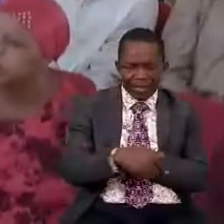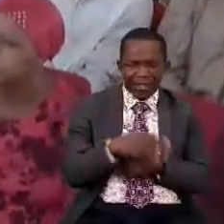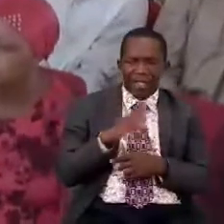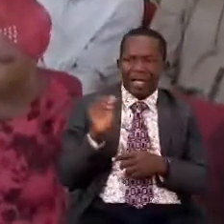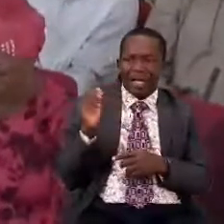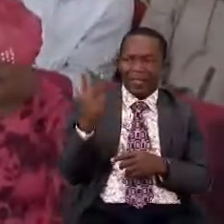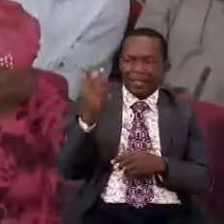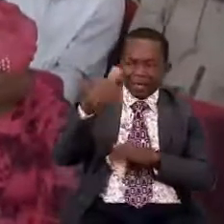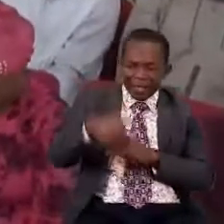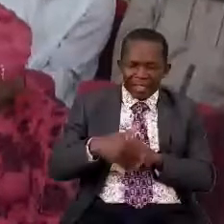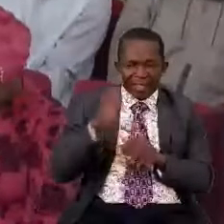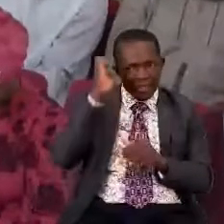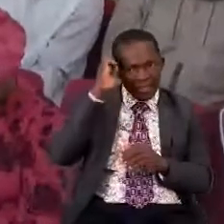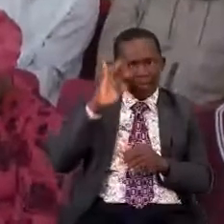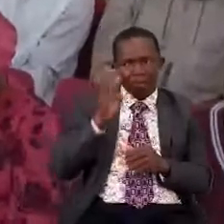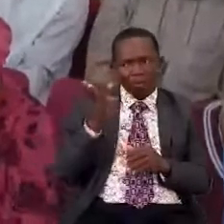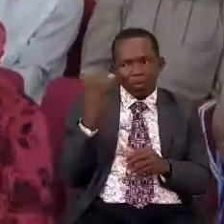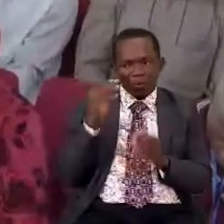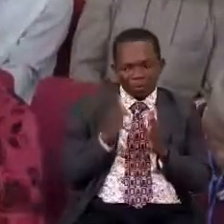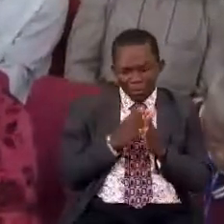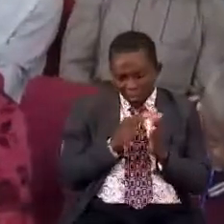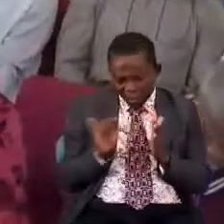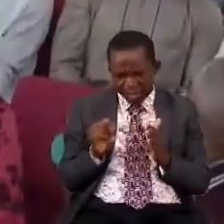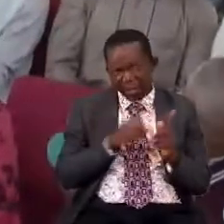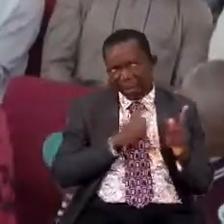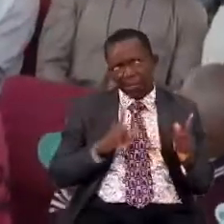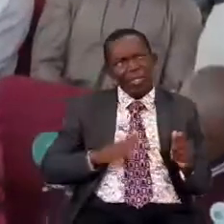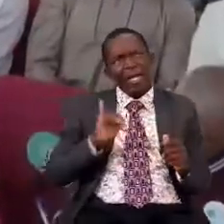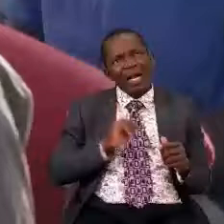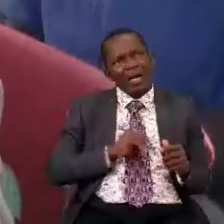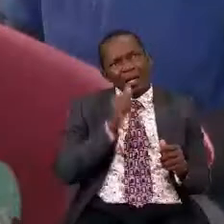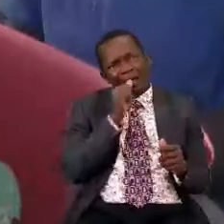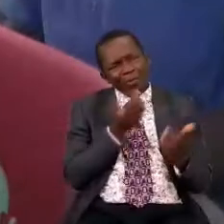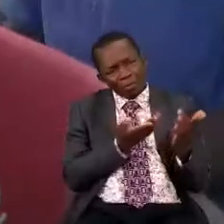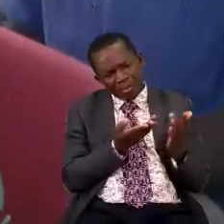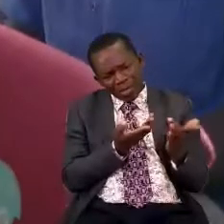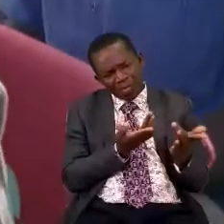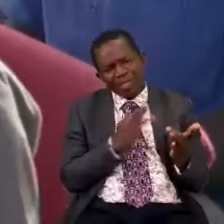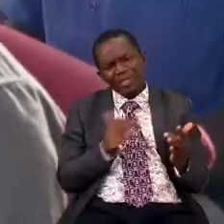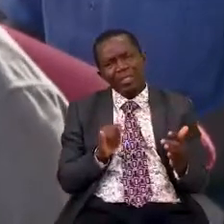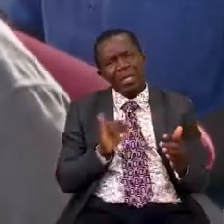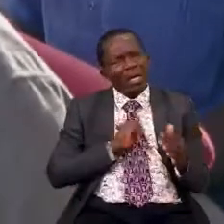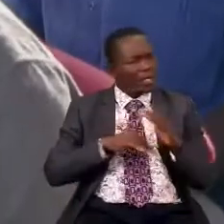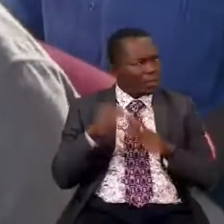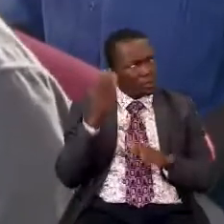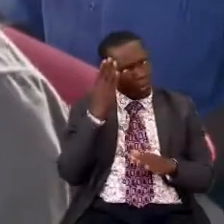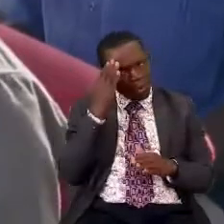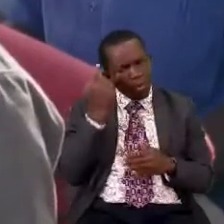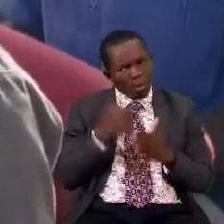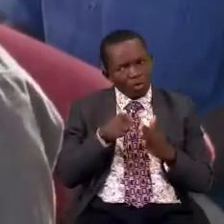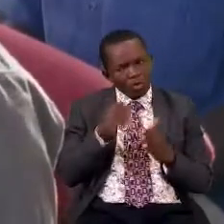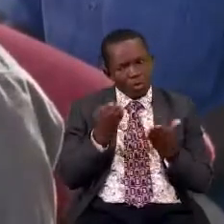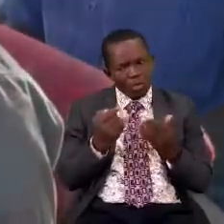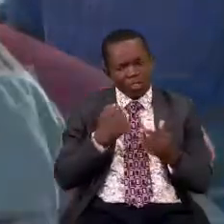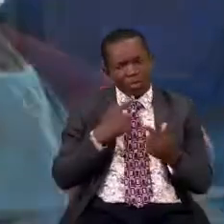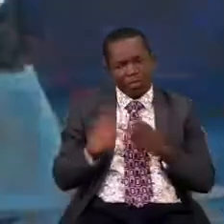to do? Look at verse 15. In verse 15, there it says, but the Lord said unto him, unto